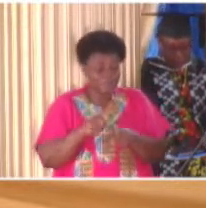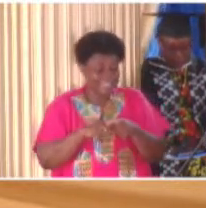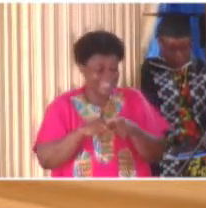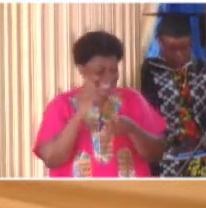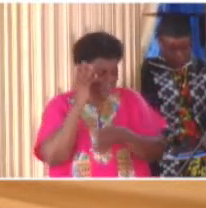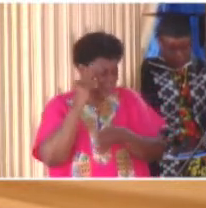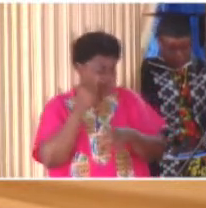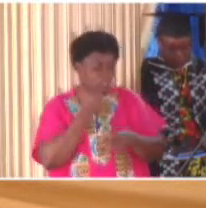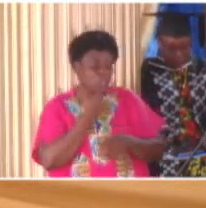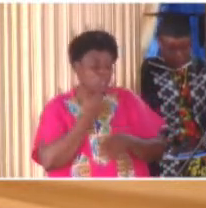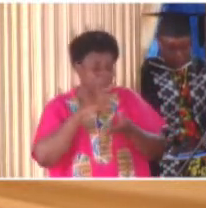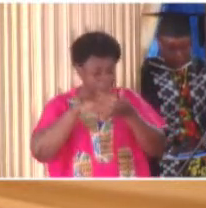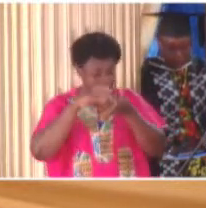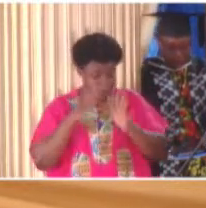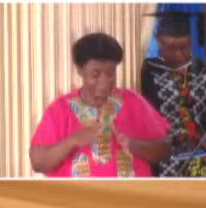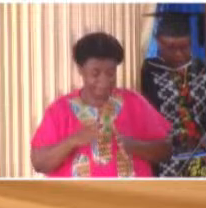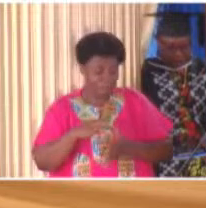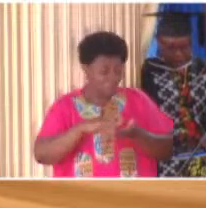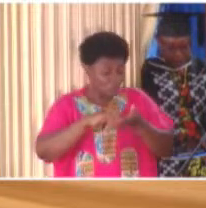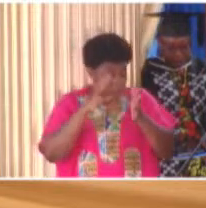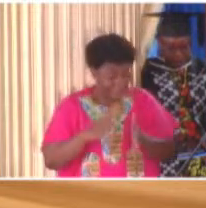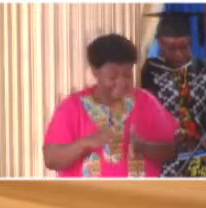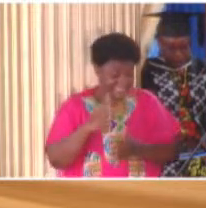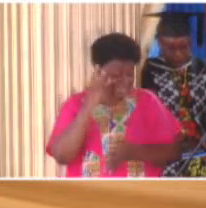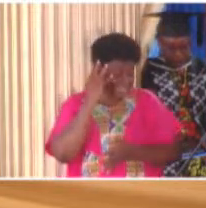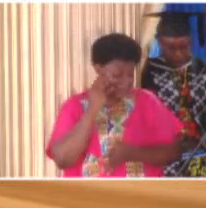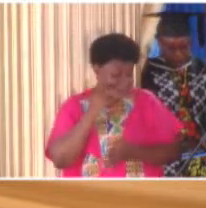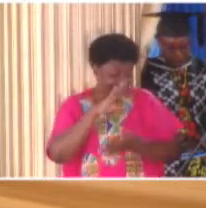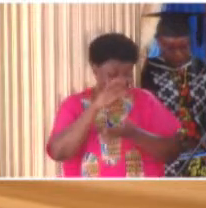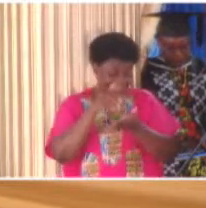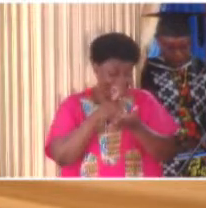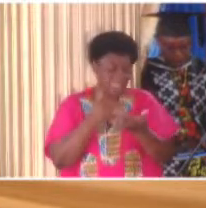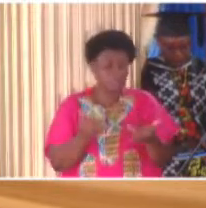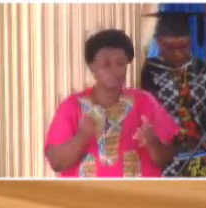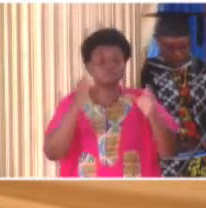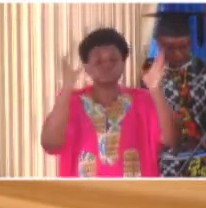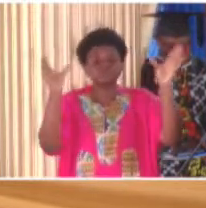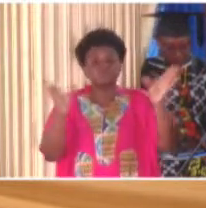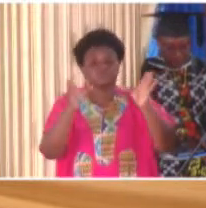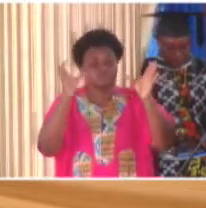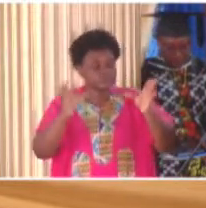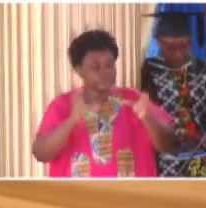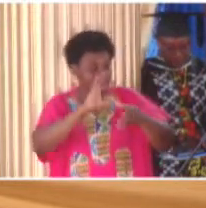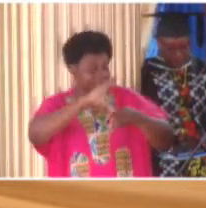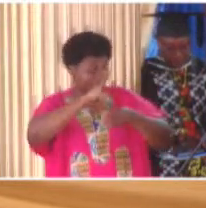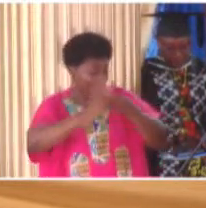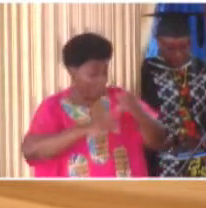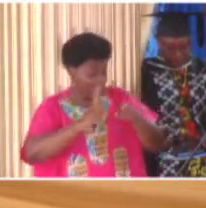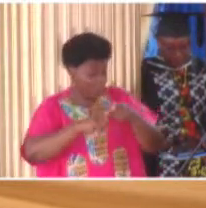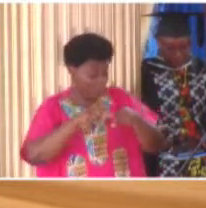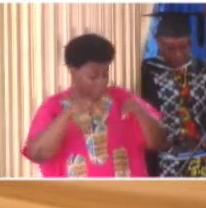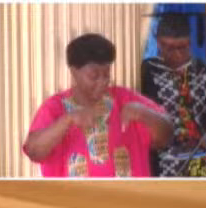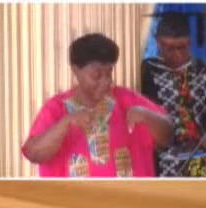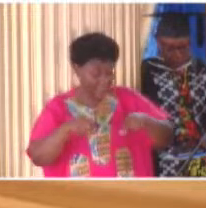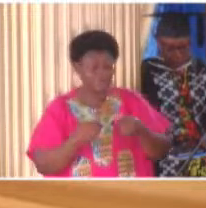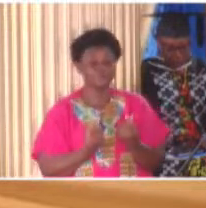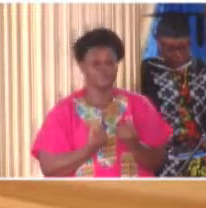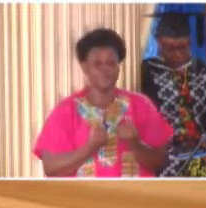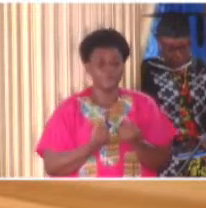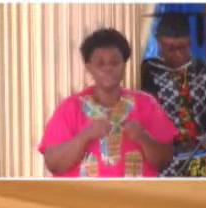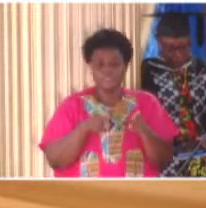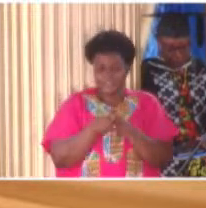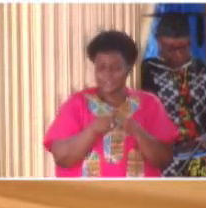students. Student Experience Center. As we celebrate the accomplishments of today, we also